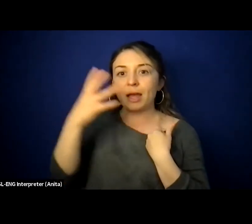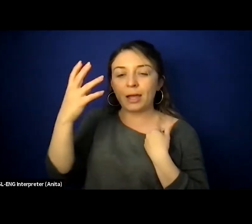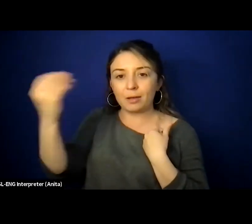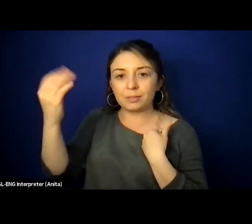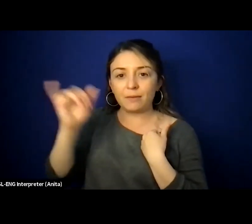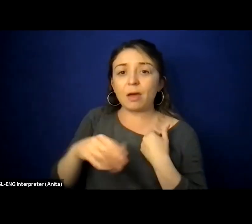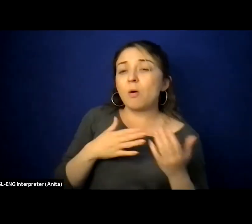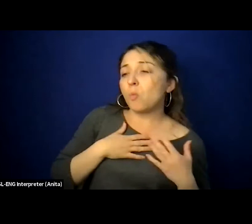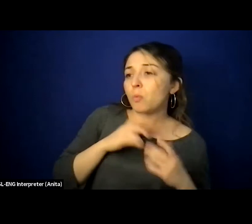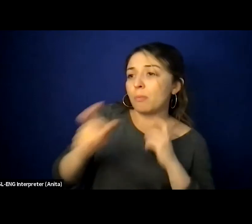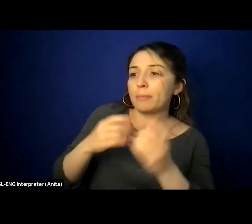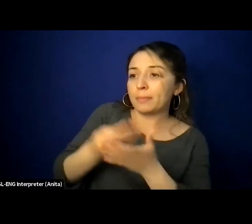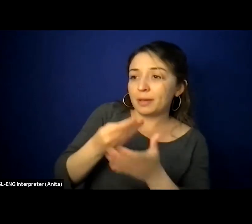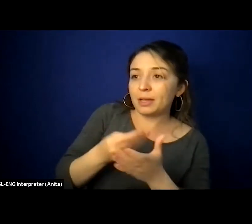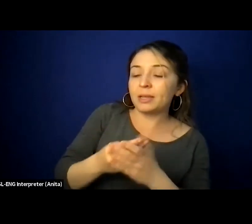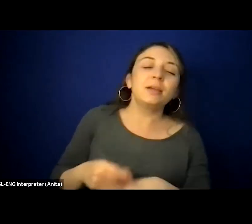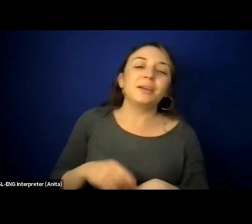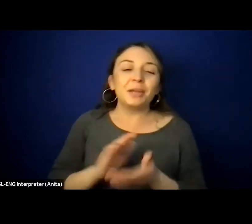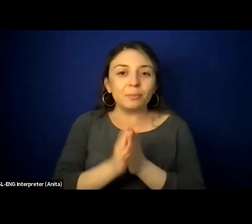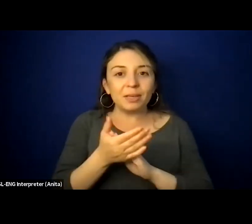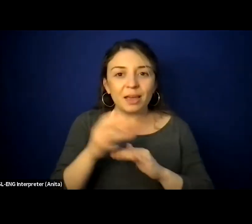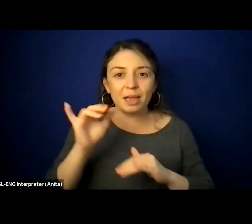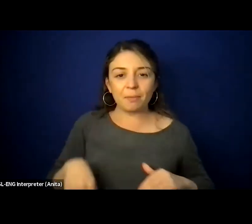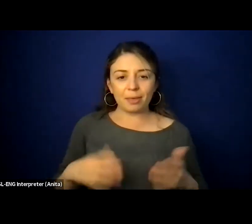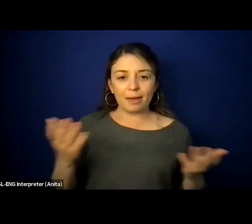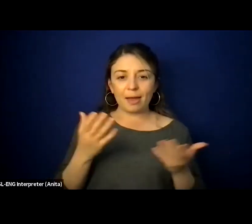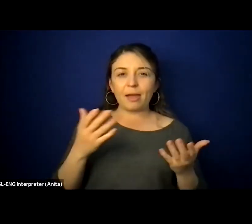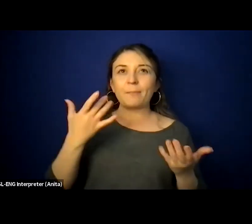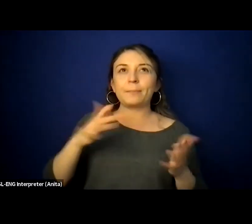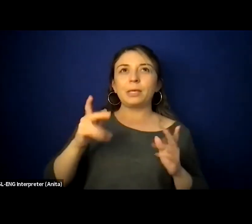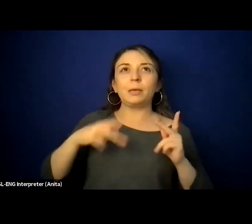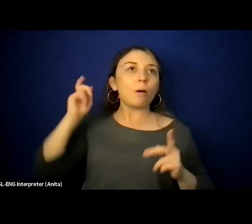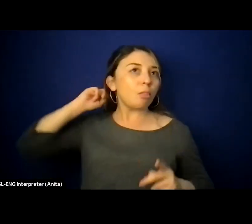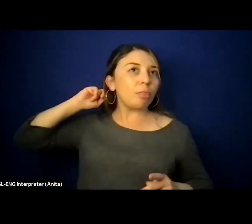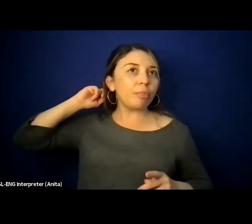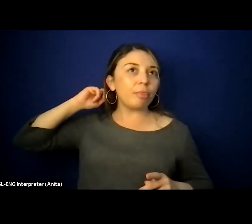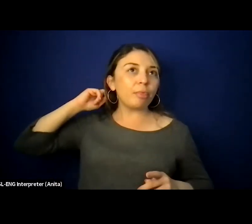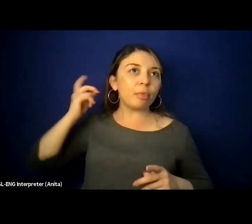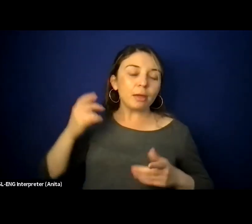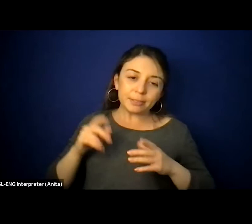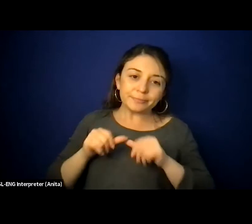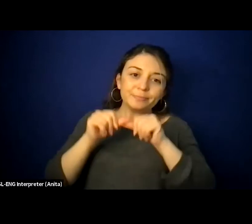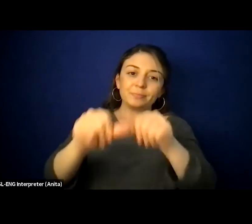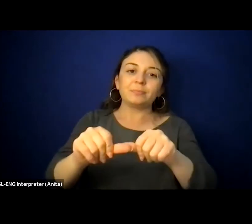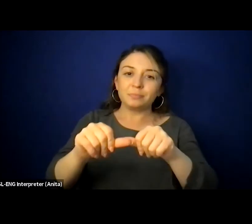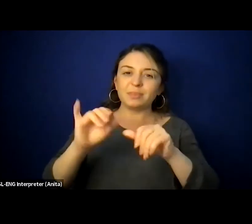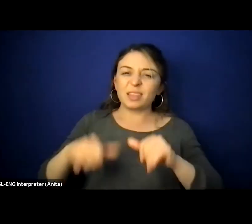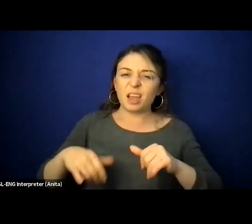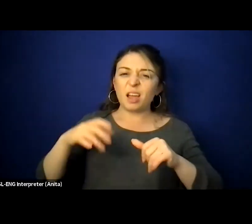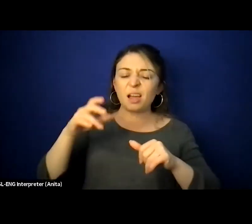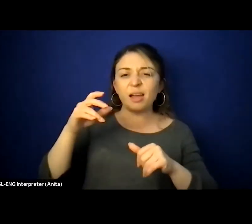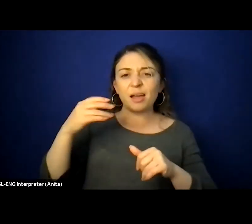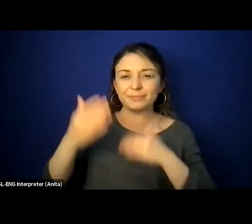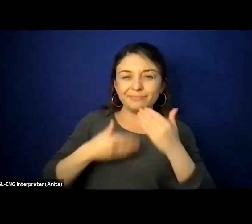deed. This became the muscle memory that drove much of the funding machinery